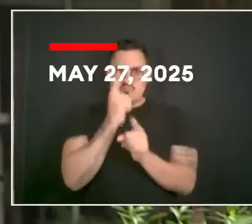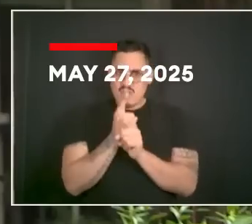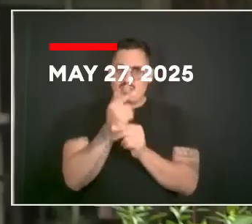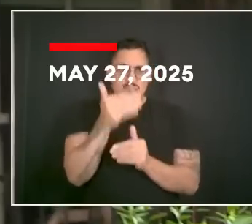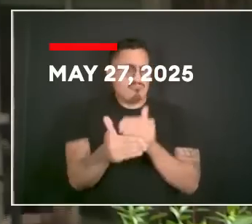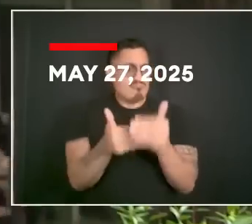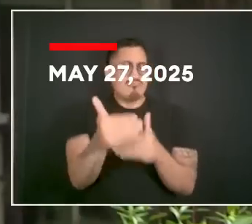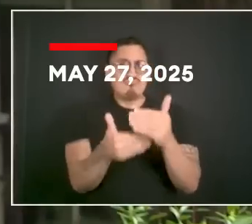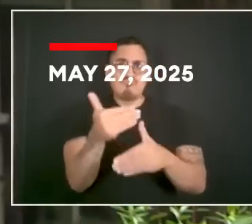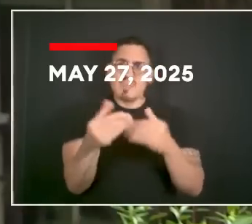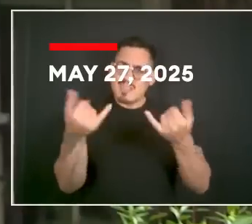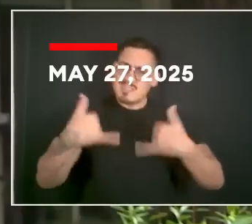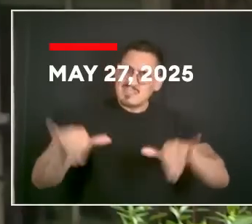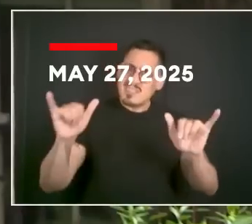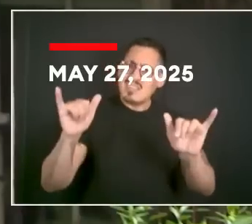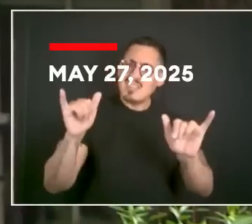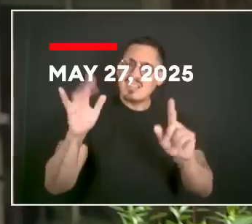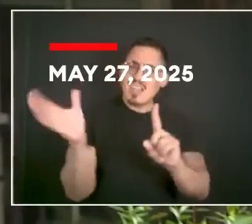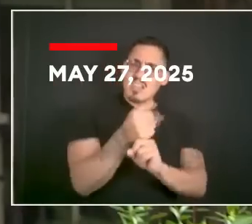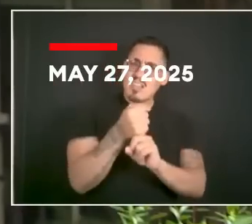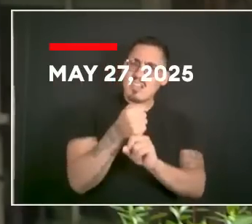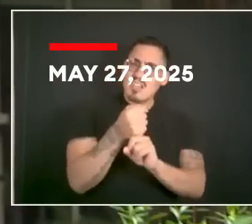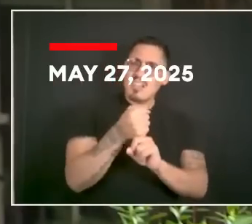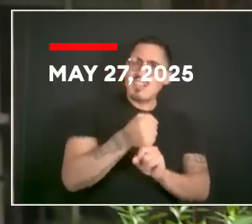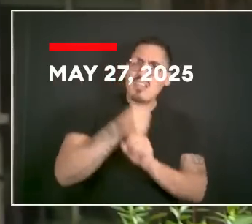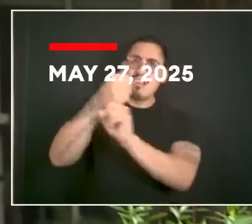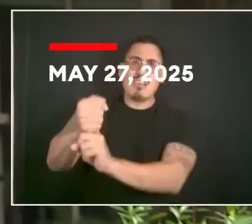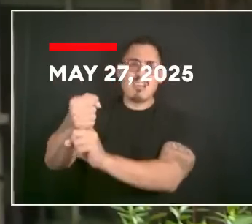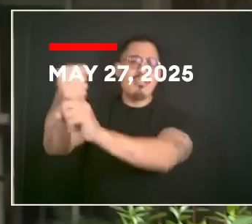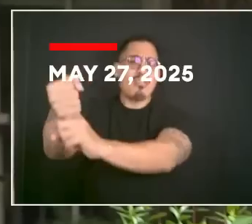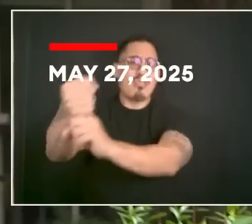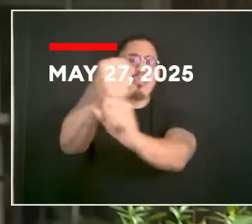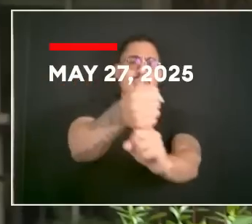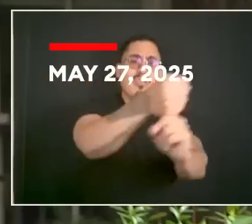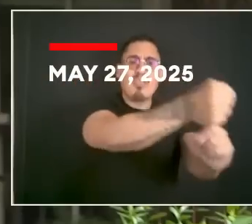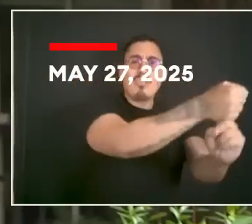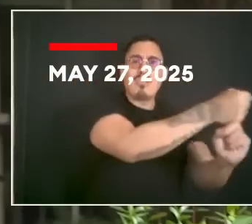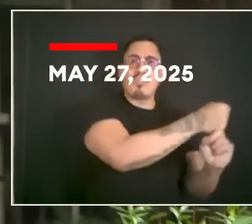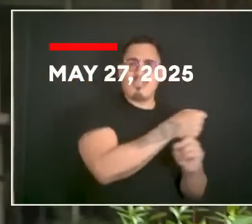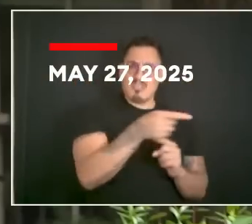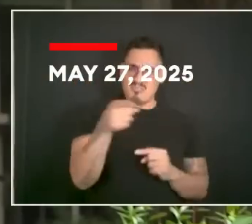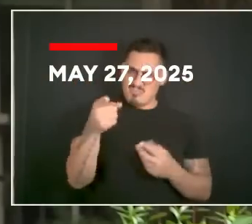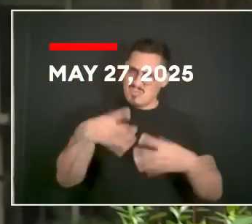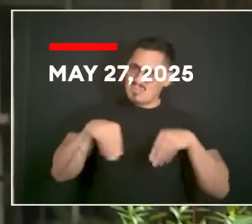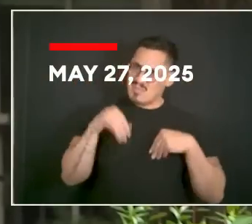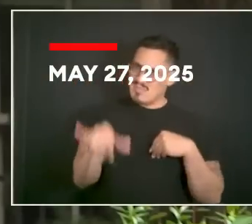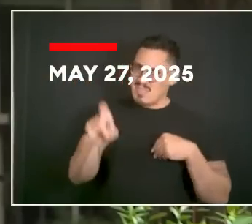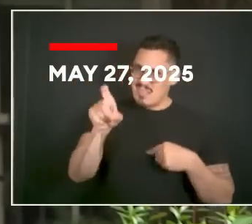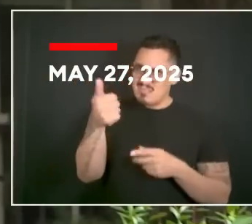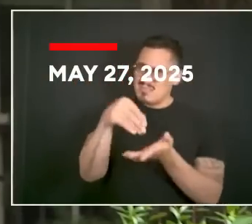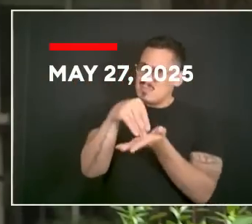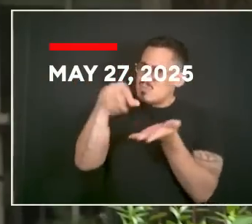one ICE detention center to the other around the country. How is that acceptable for a student at a New York City high school with